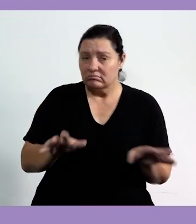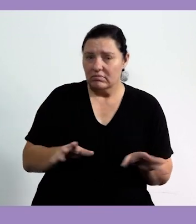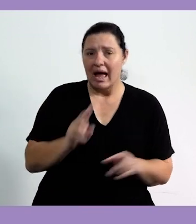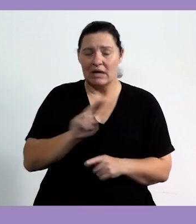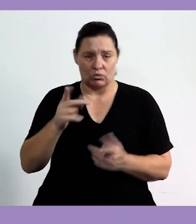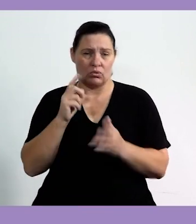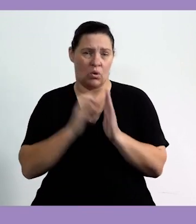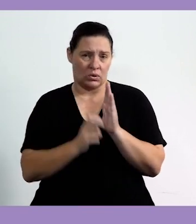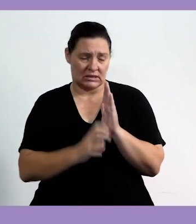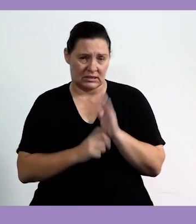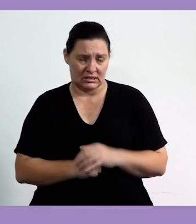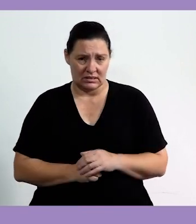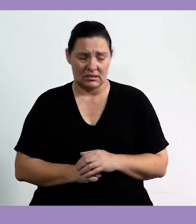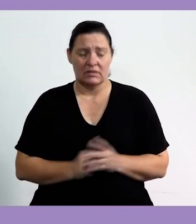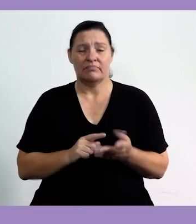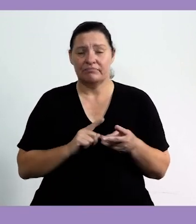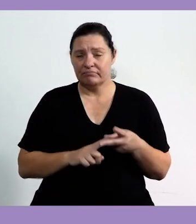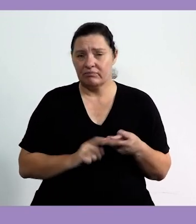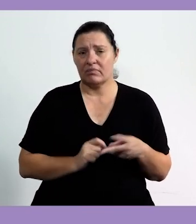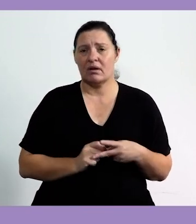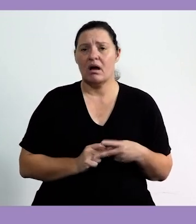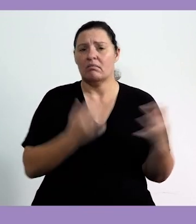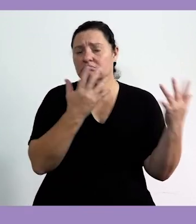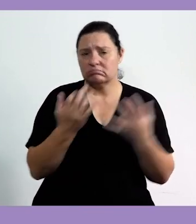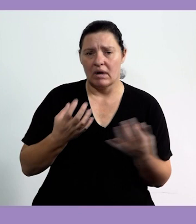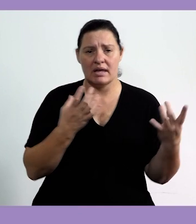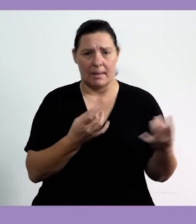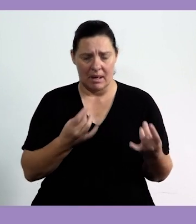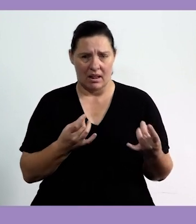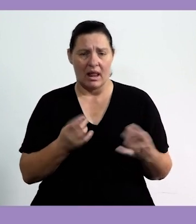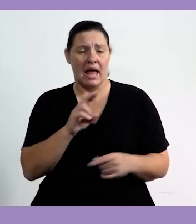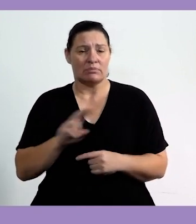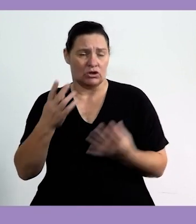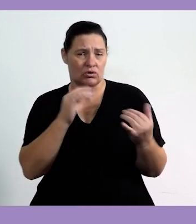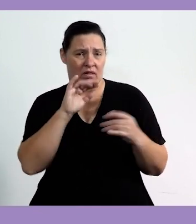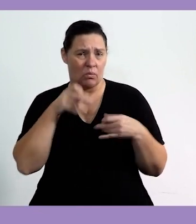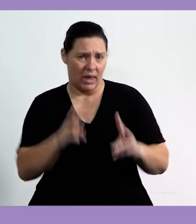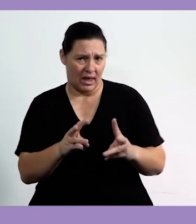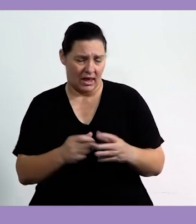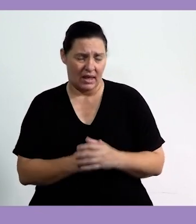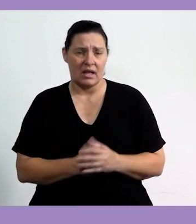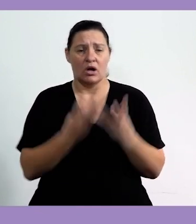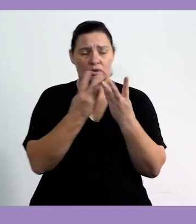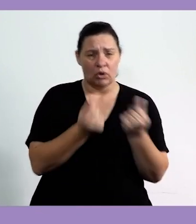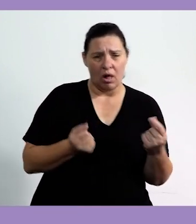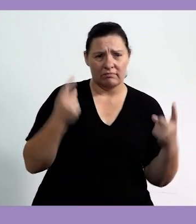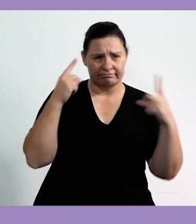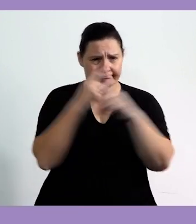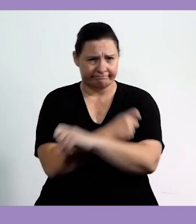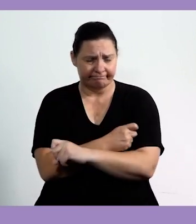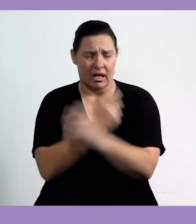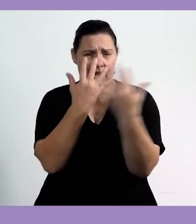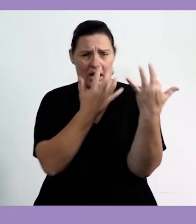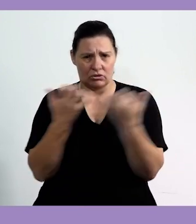general exponent laws, perform calculations using numbers in their exponential form, solve for